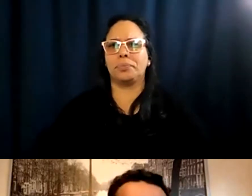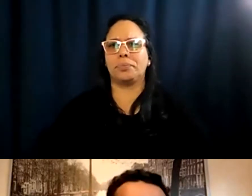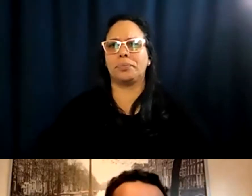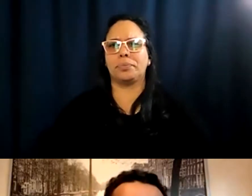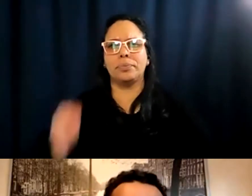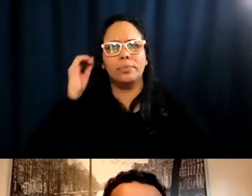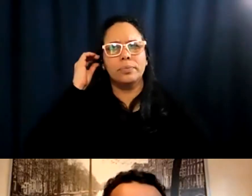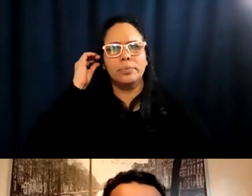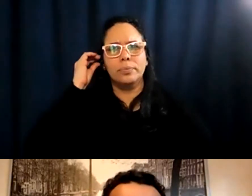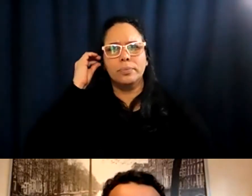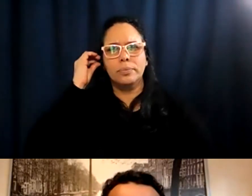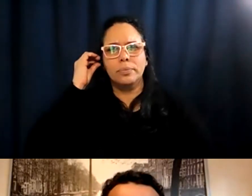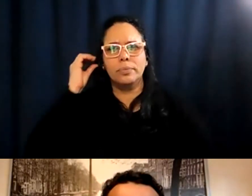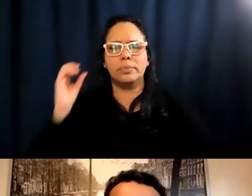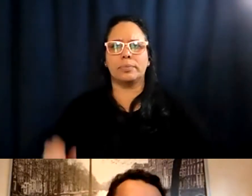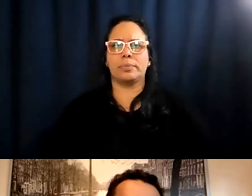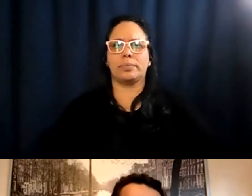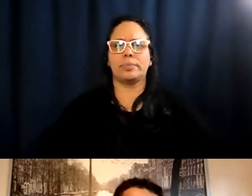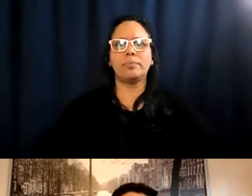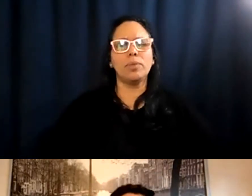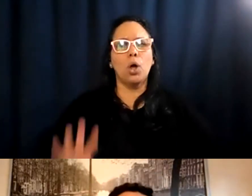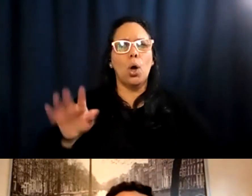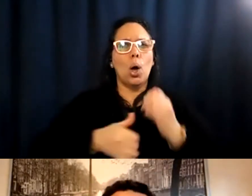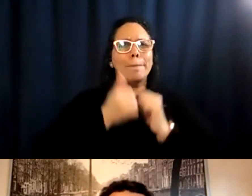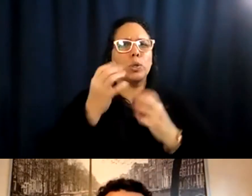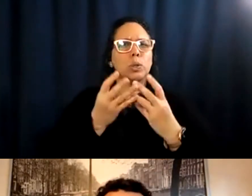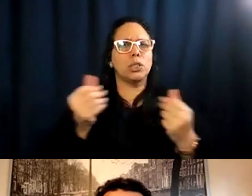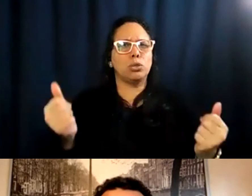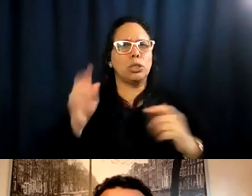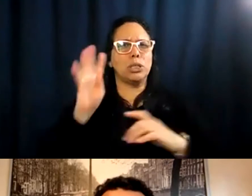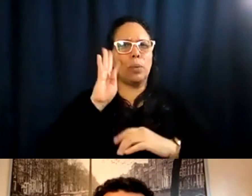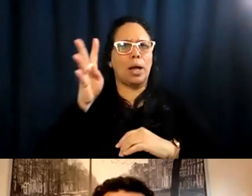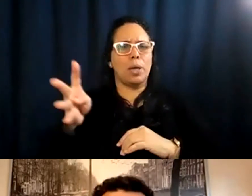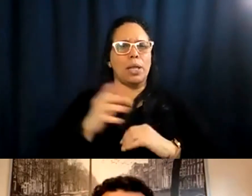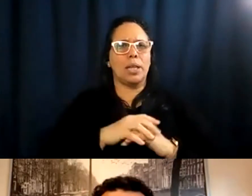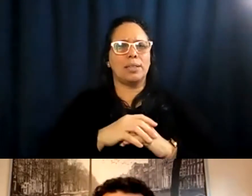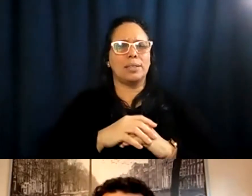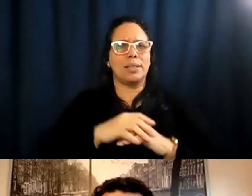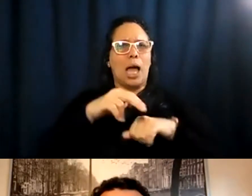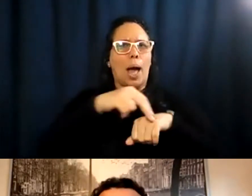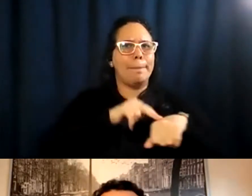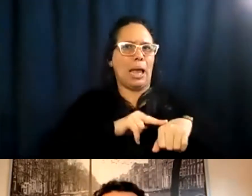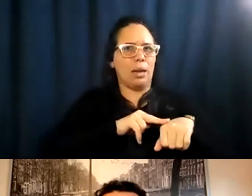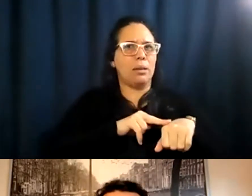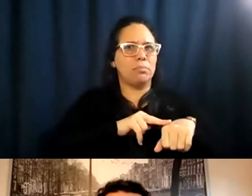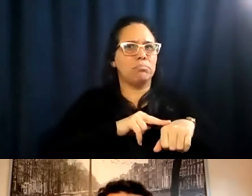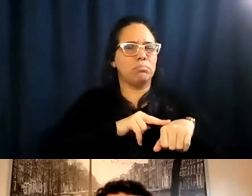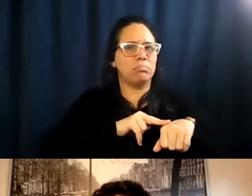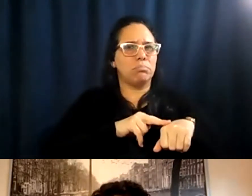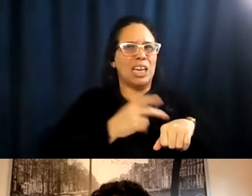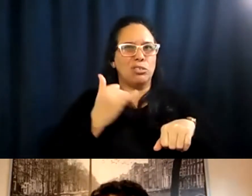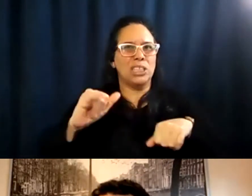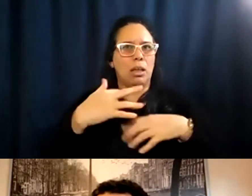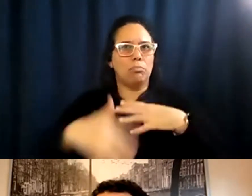Artists, and when you mentioned that most of the solutions that we come up with are Band-Aids over bullet wounds, first of all, beautifully